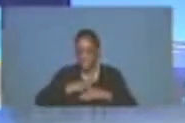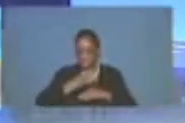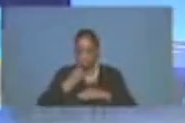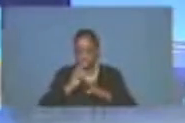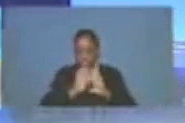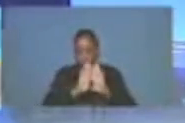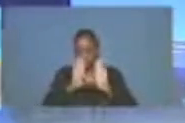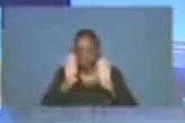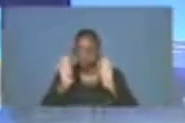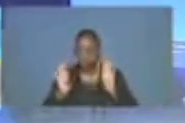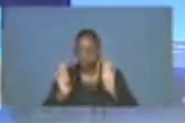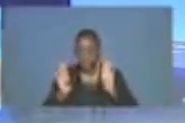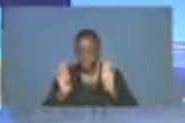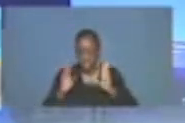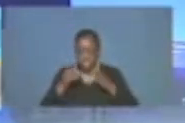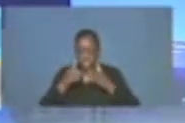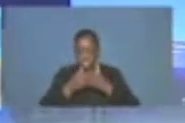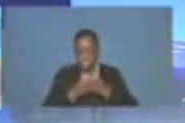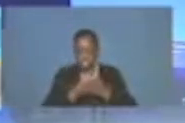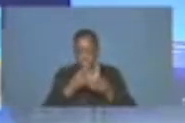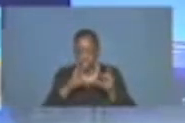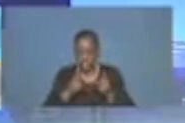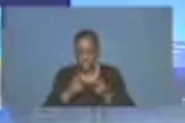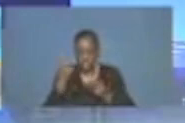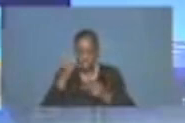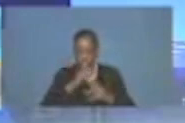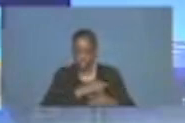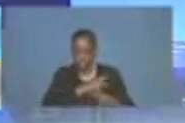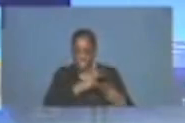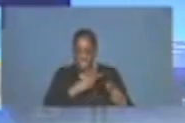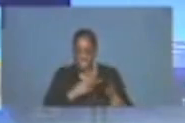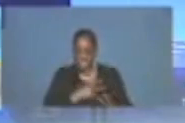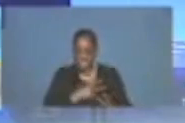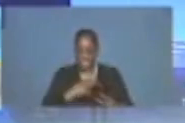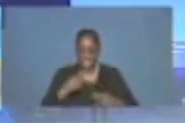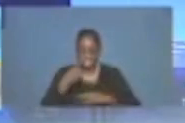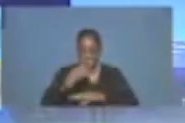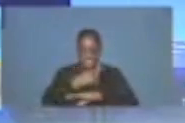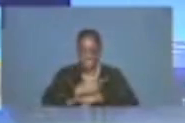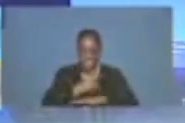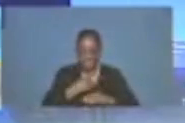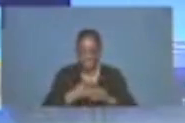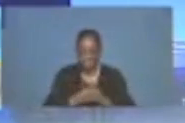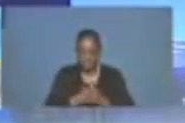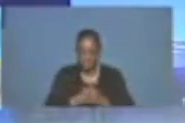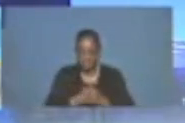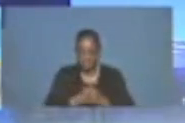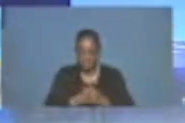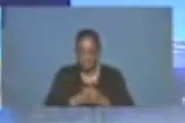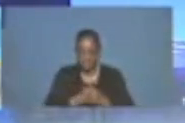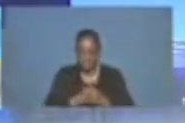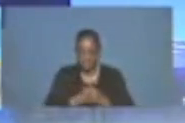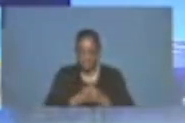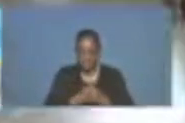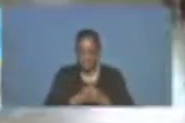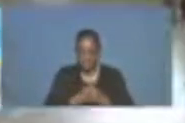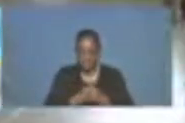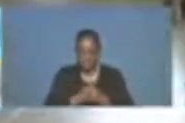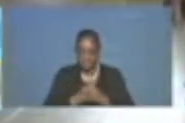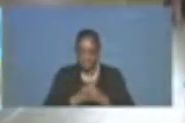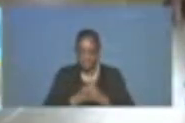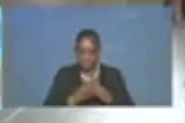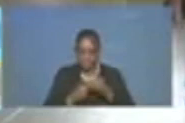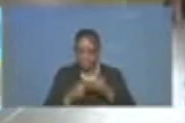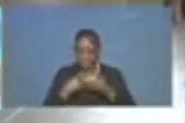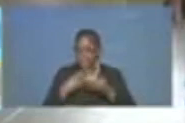spa, and just in time for Valentine's Day. Our Jiminy DeSwain was among those attending a soft launch. There's